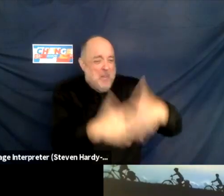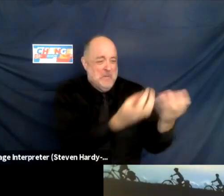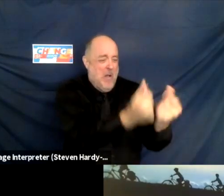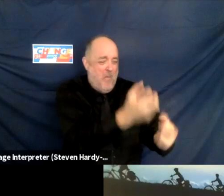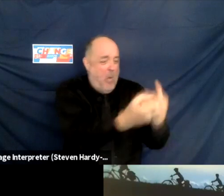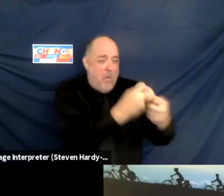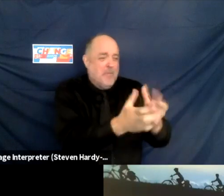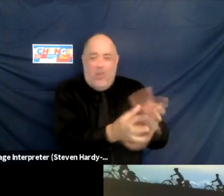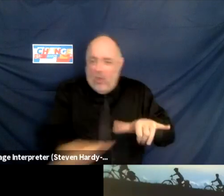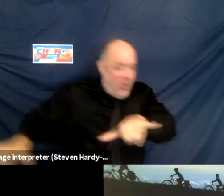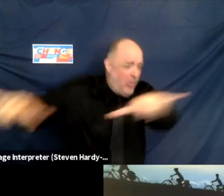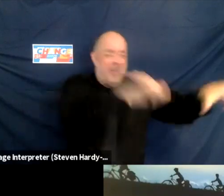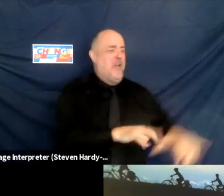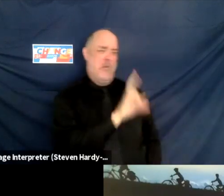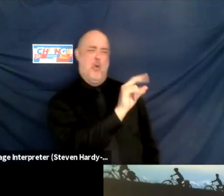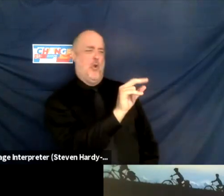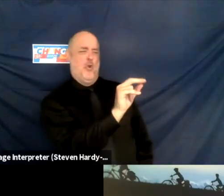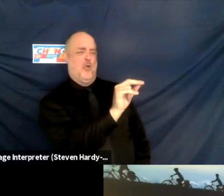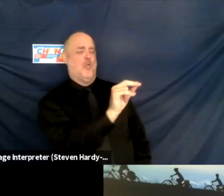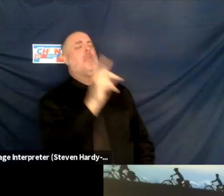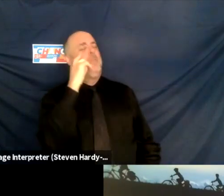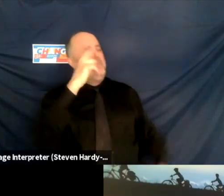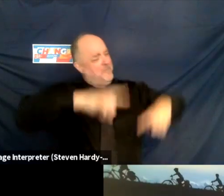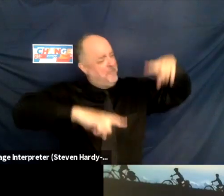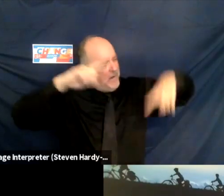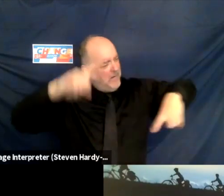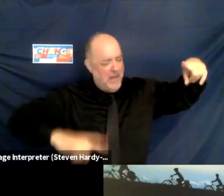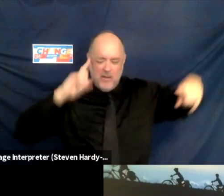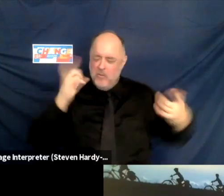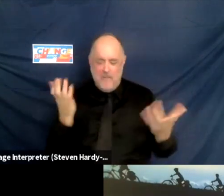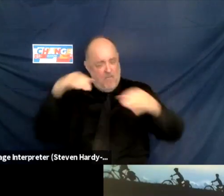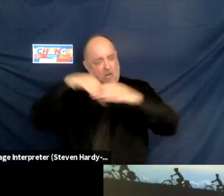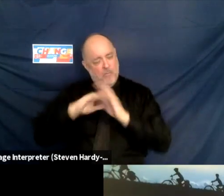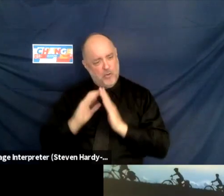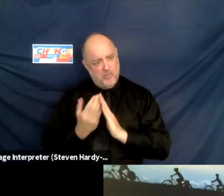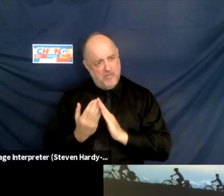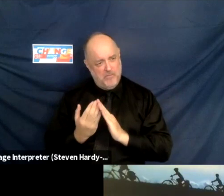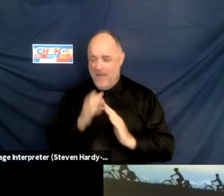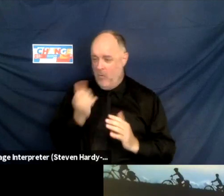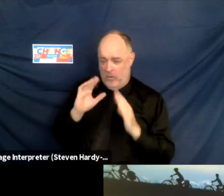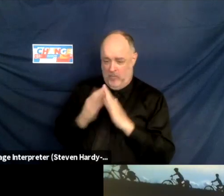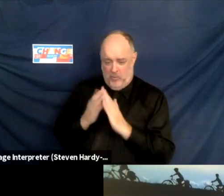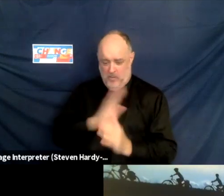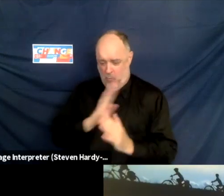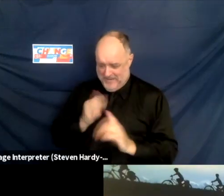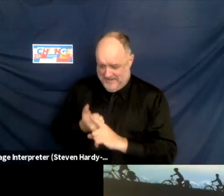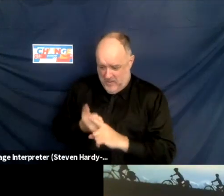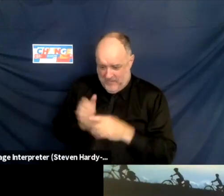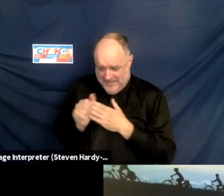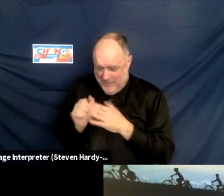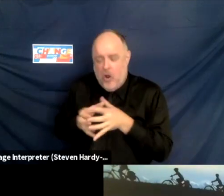the community. And by that, I don't just mean the community board, which is sometimes very insular in the way they handle